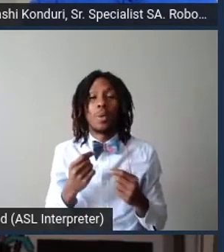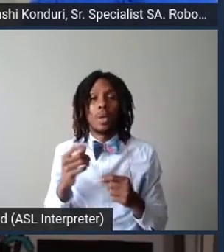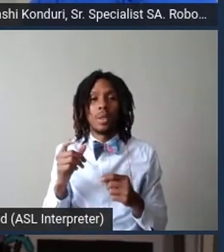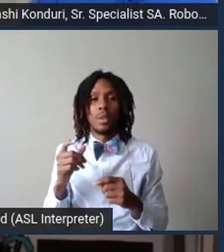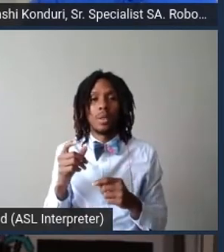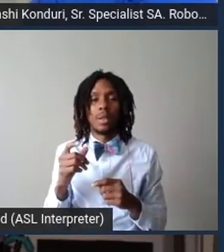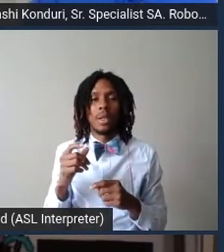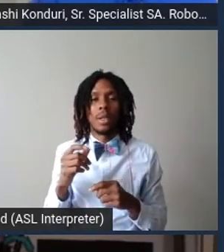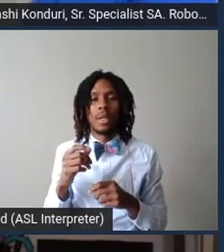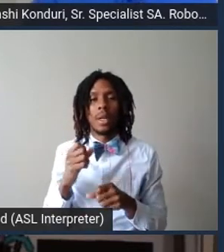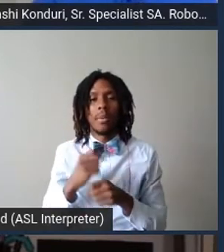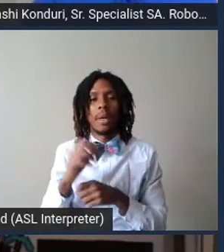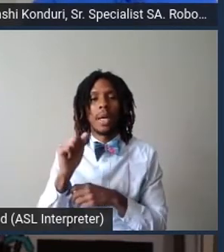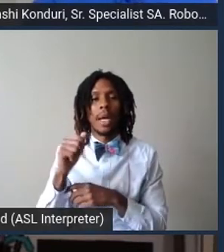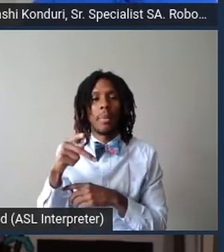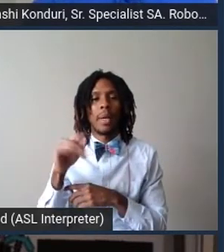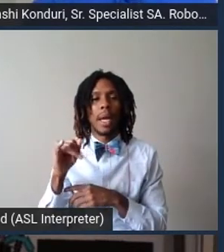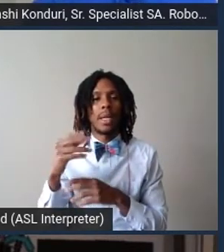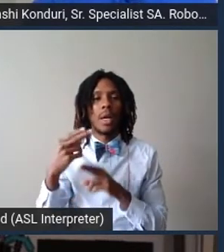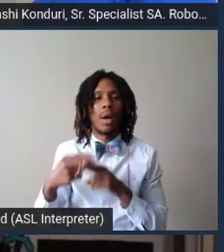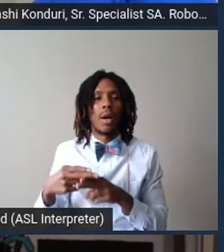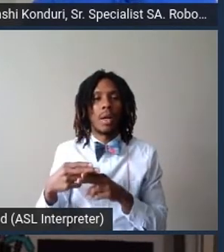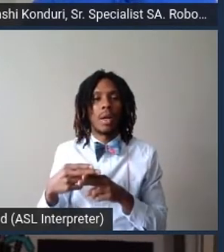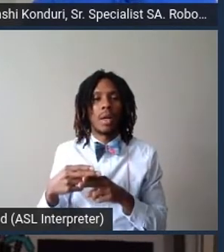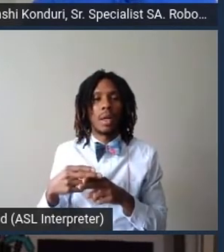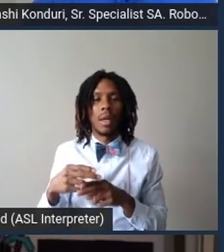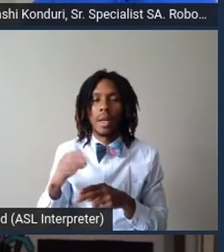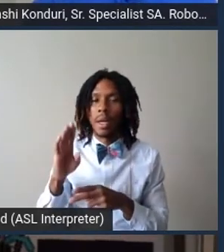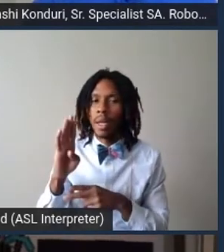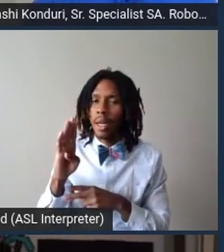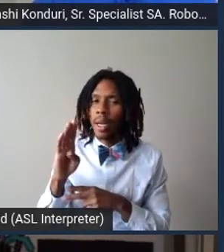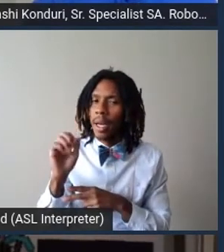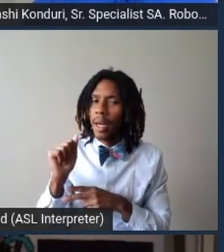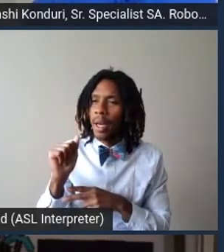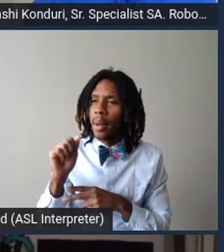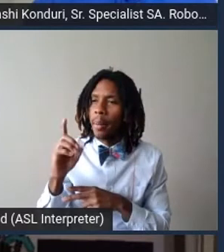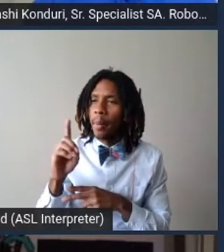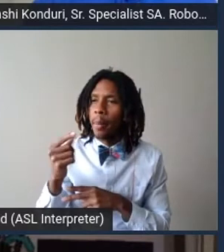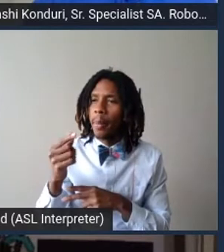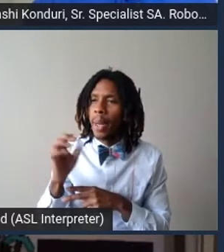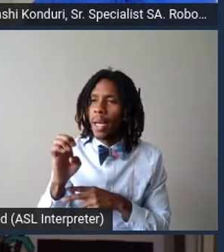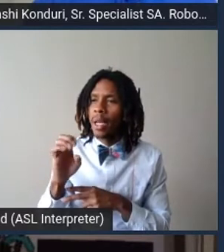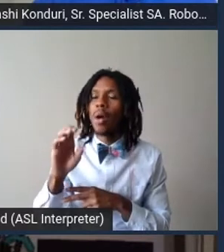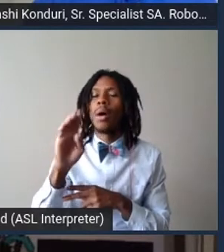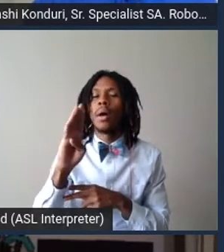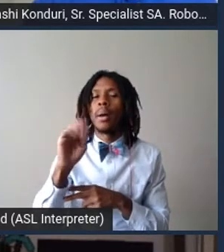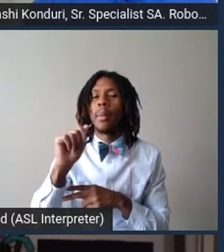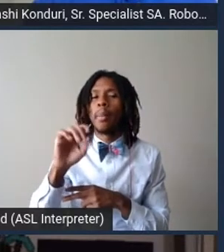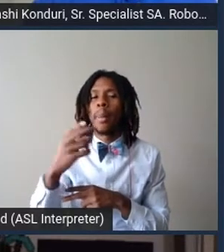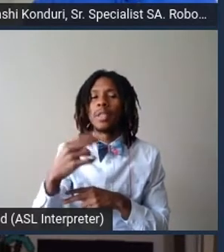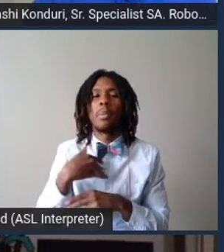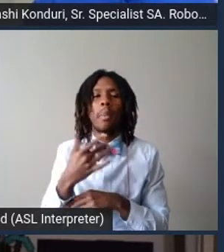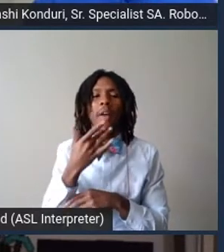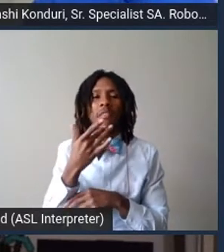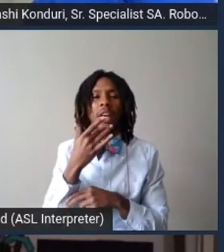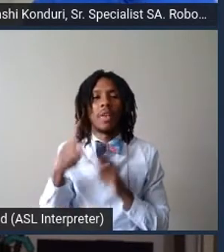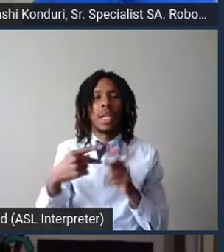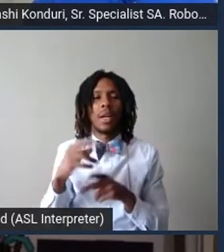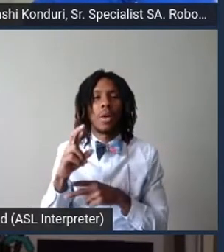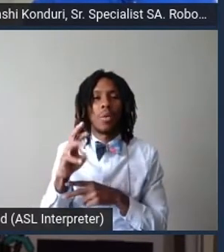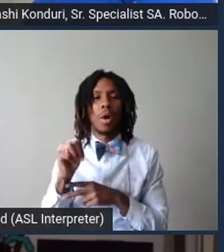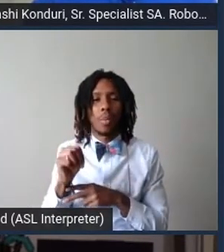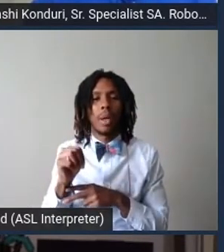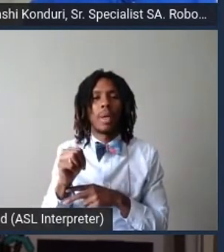making an API call called Batch API. That's actually my favorite part of RoboMaker that helps you run parallel